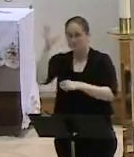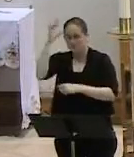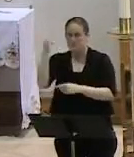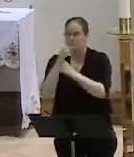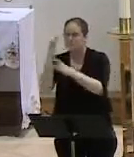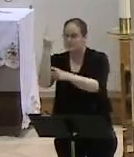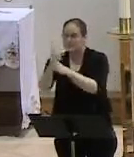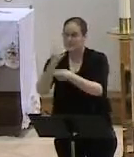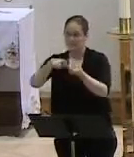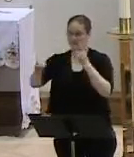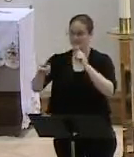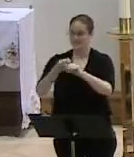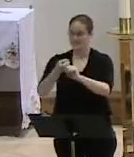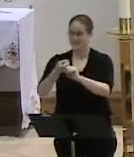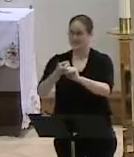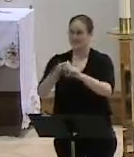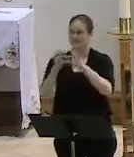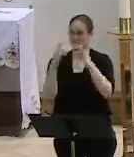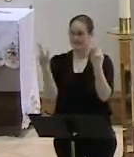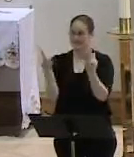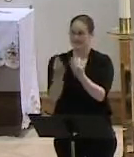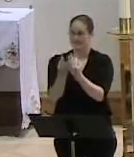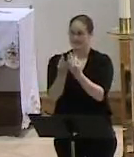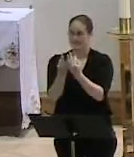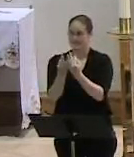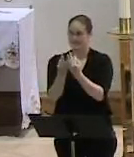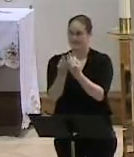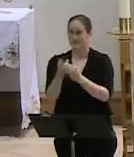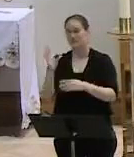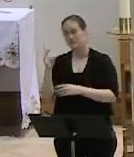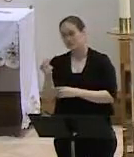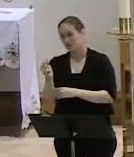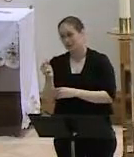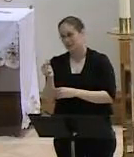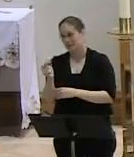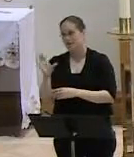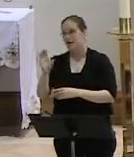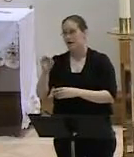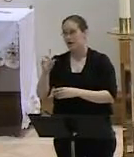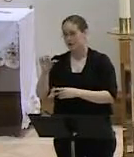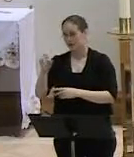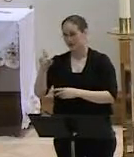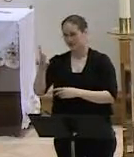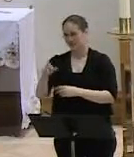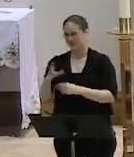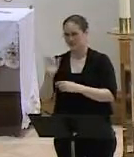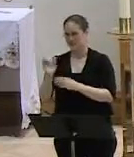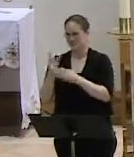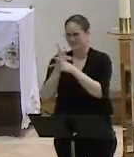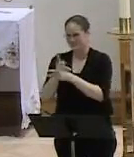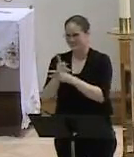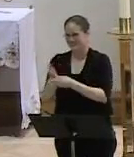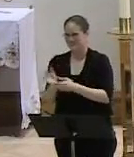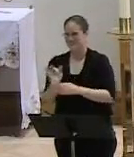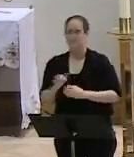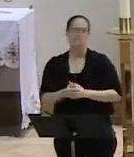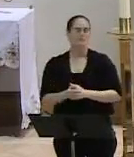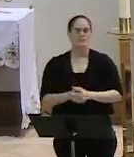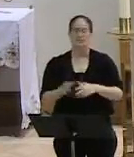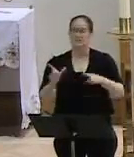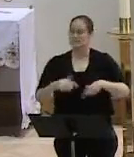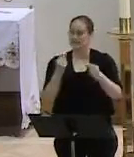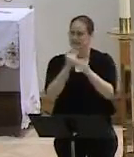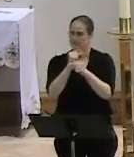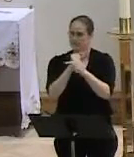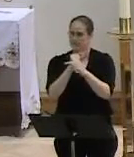siblings, friends, and family, and her dog, Olive. She has been employed through the summers as a lifeguard